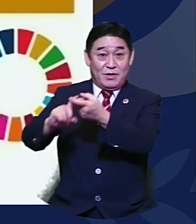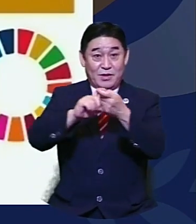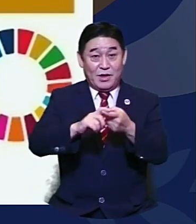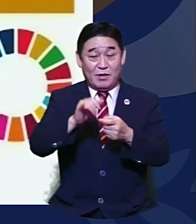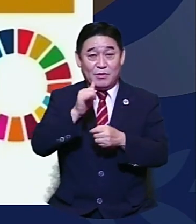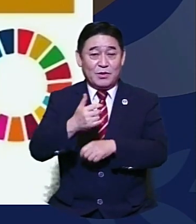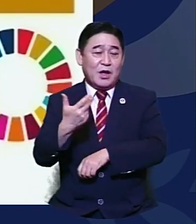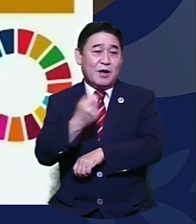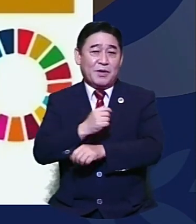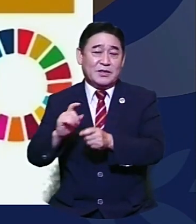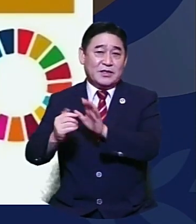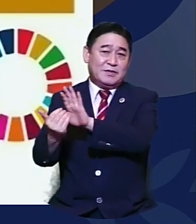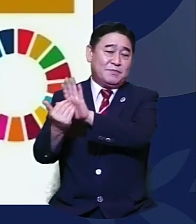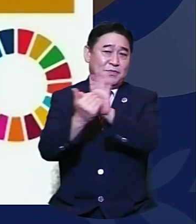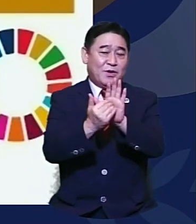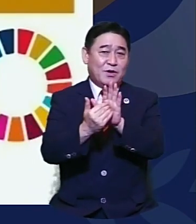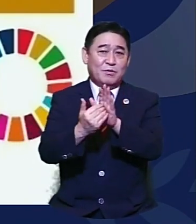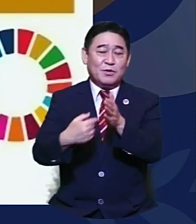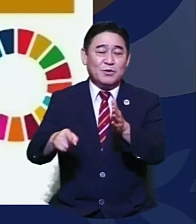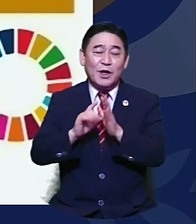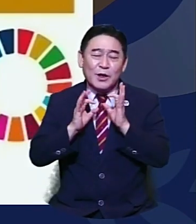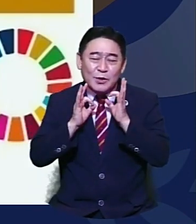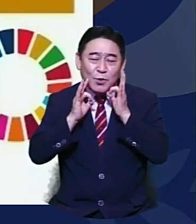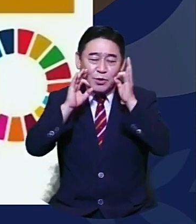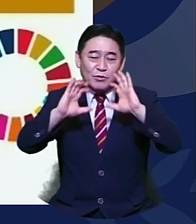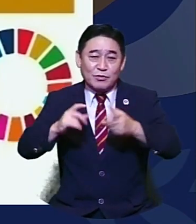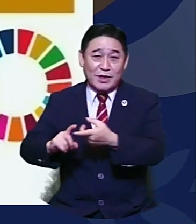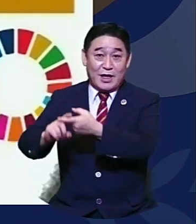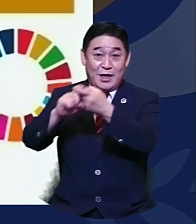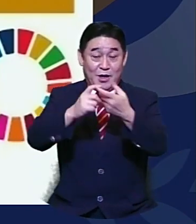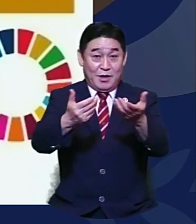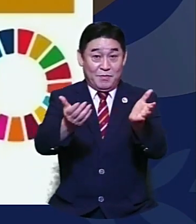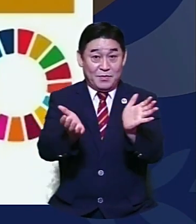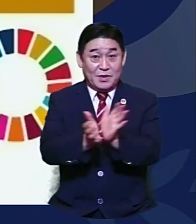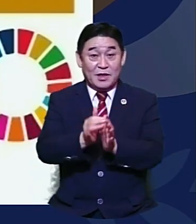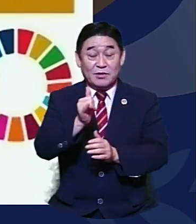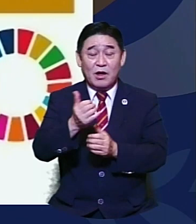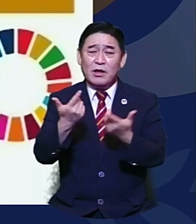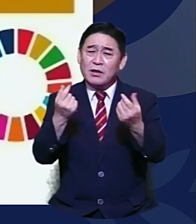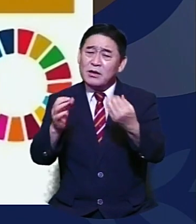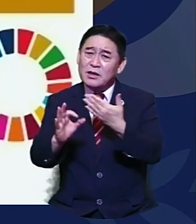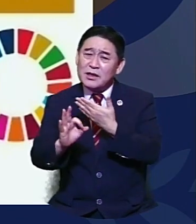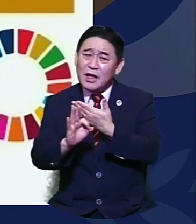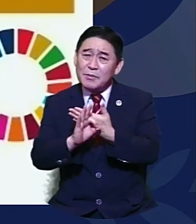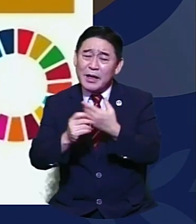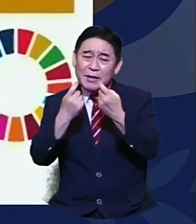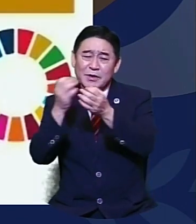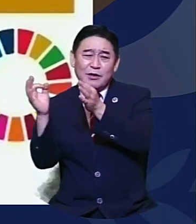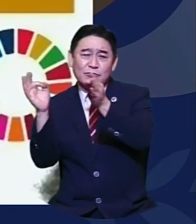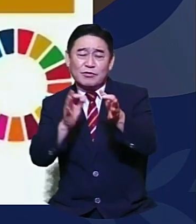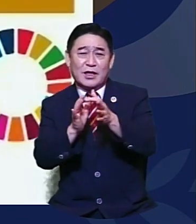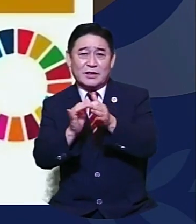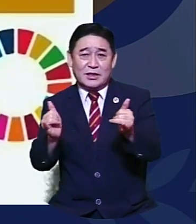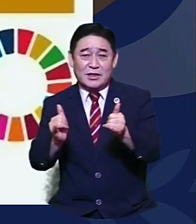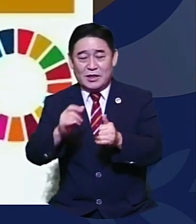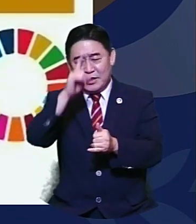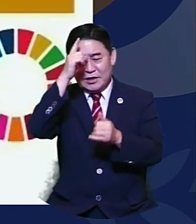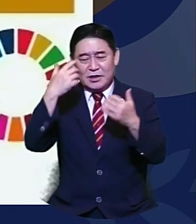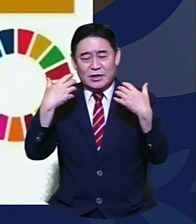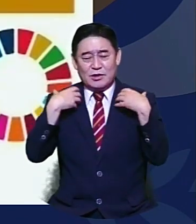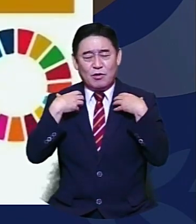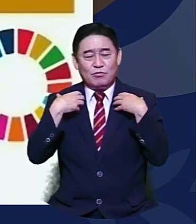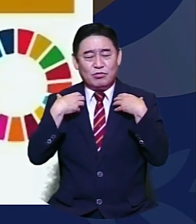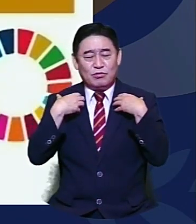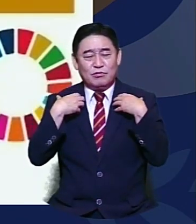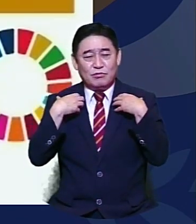immunization. And it's based on the idea to have private investors and government donors that can work together to